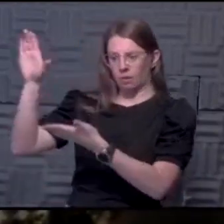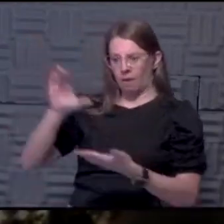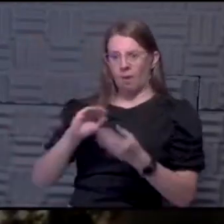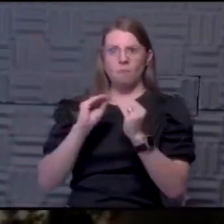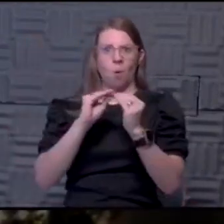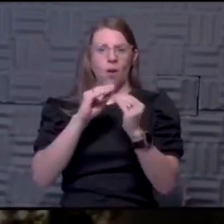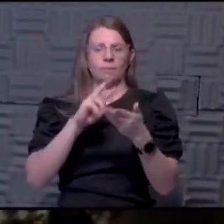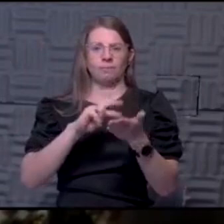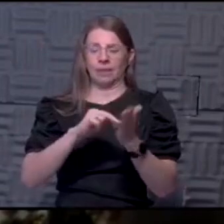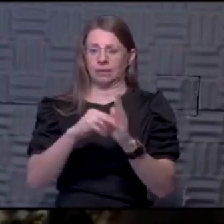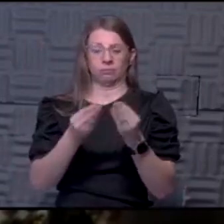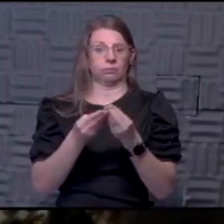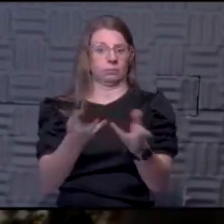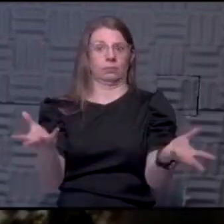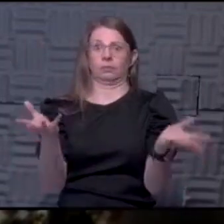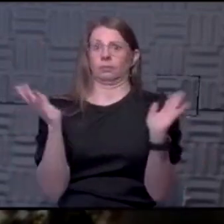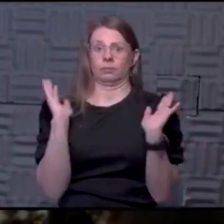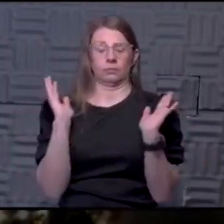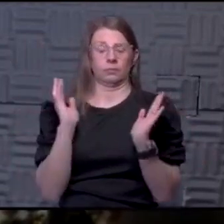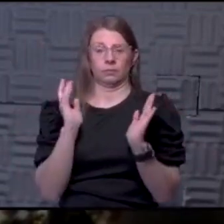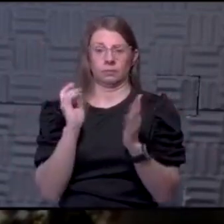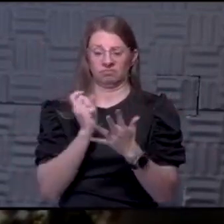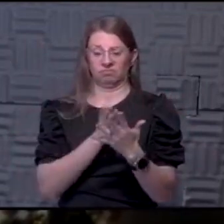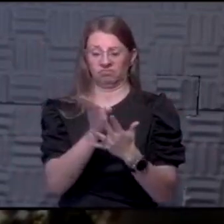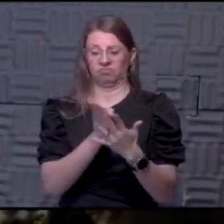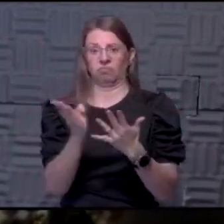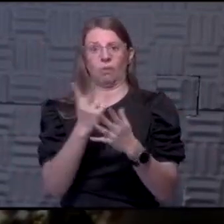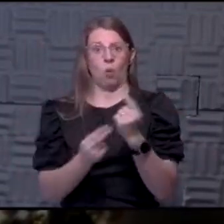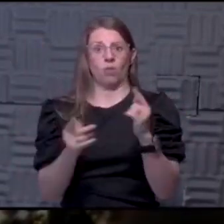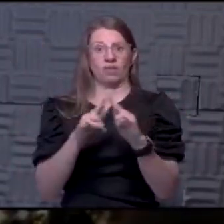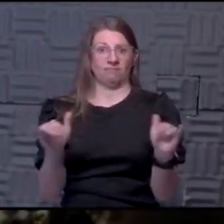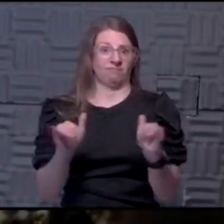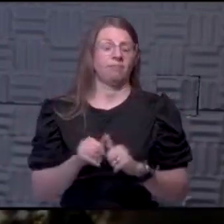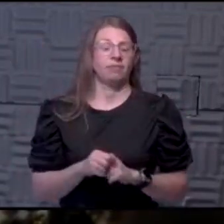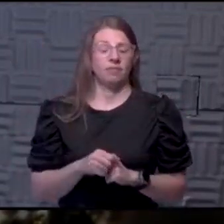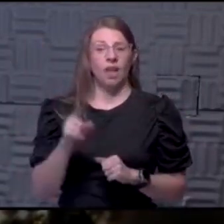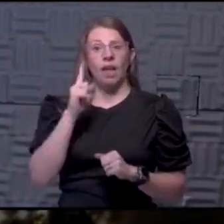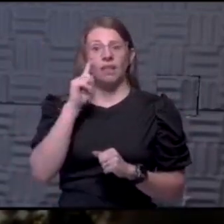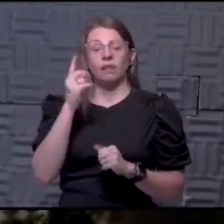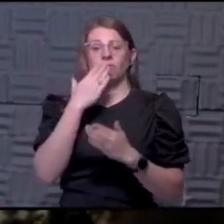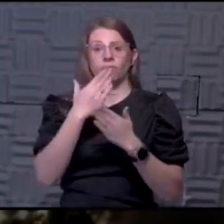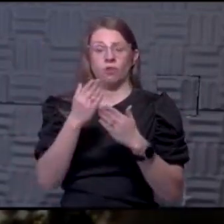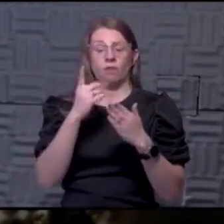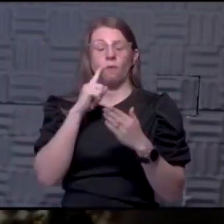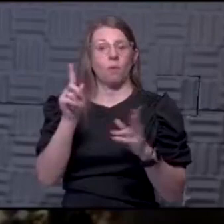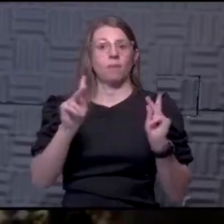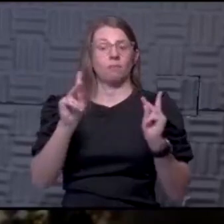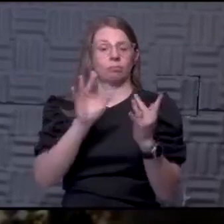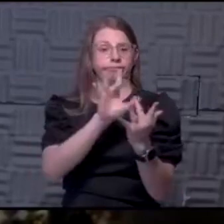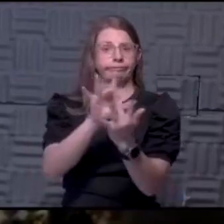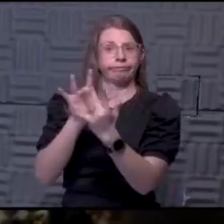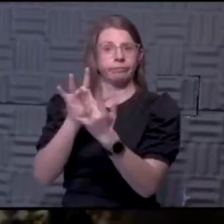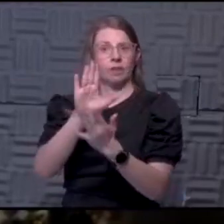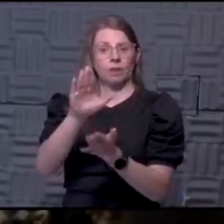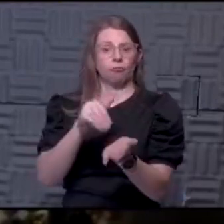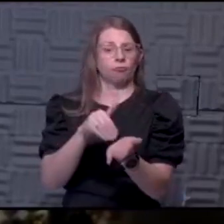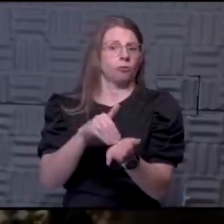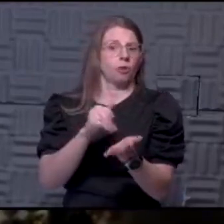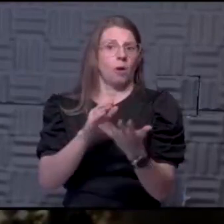just going to put it out there. And I think it's a really good time for people to touch base with their medical care provider, to talk with them about